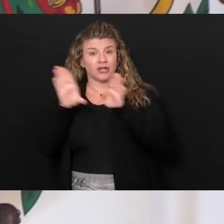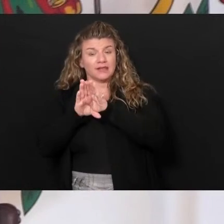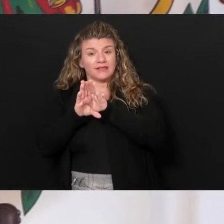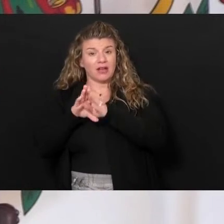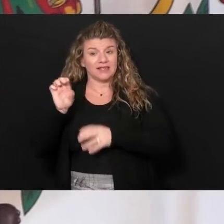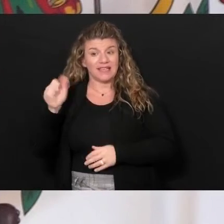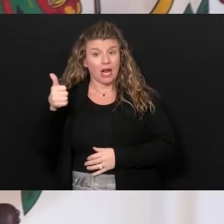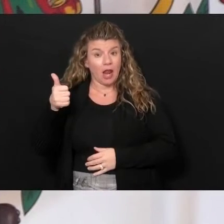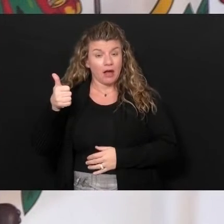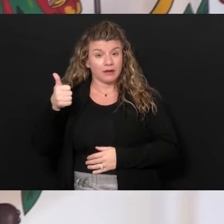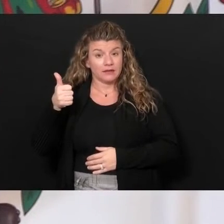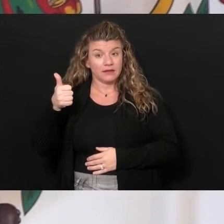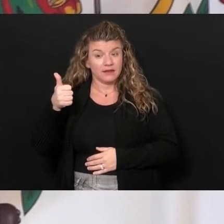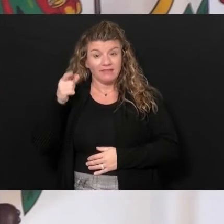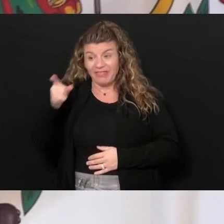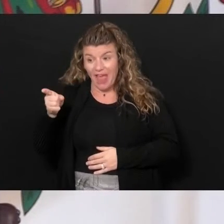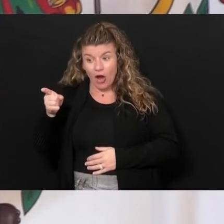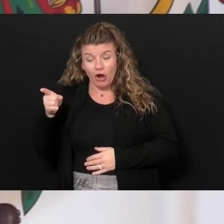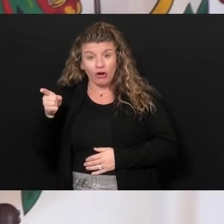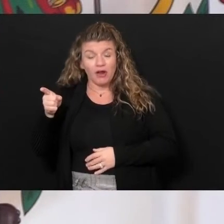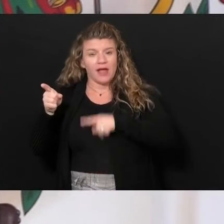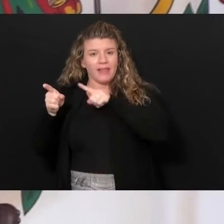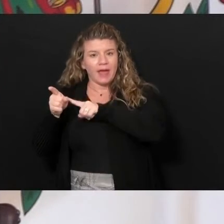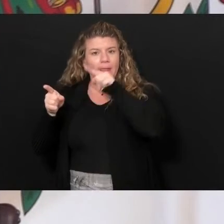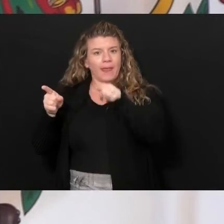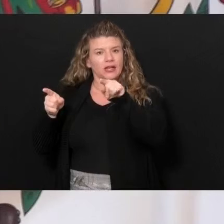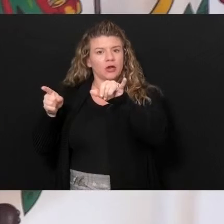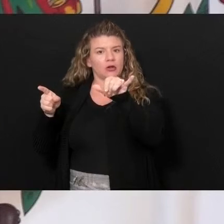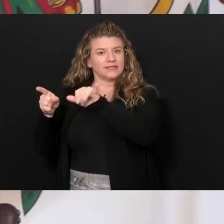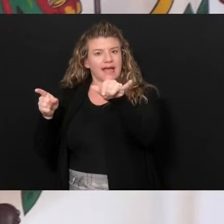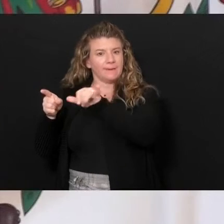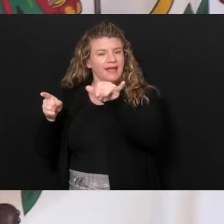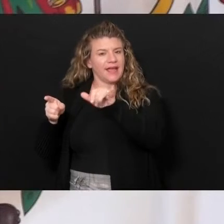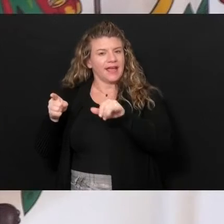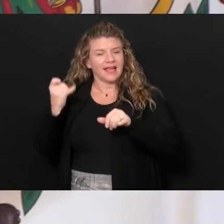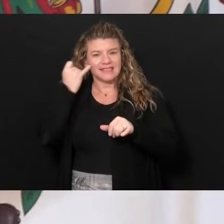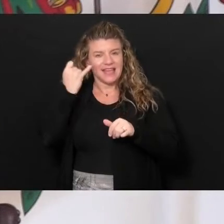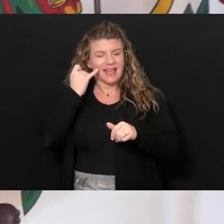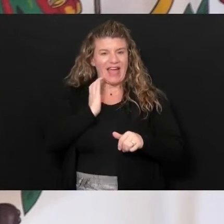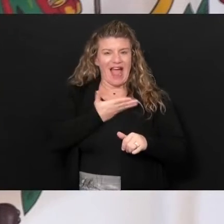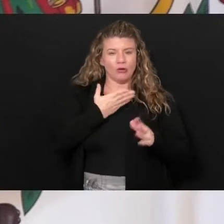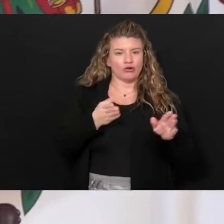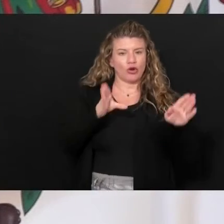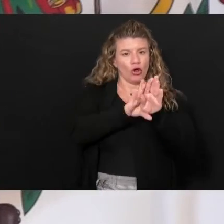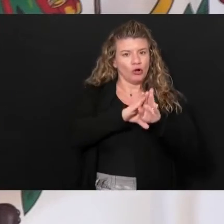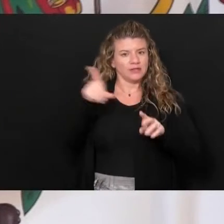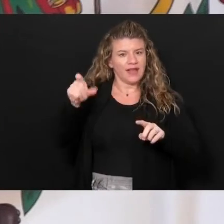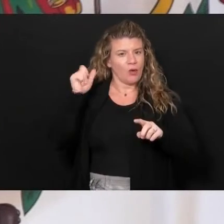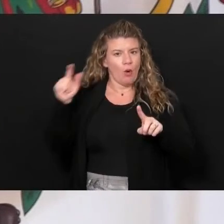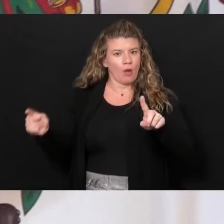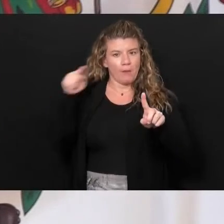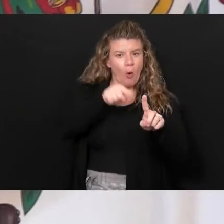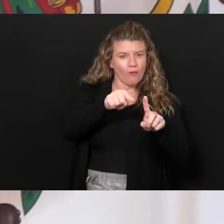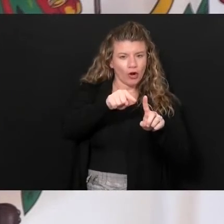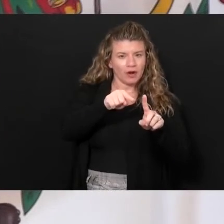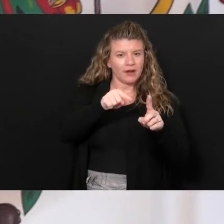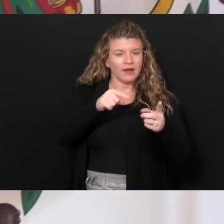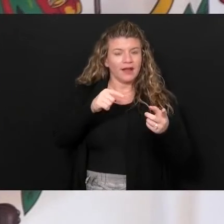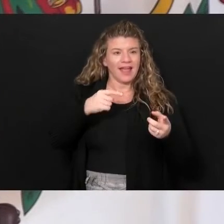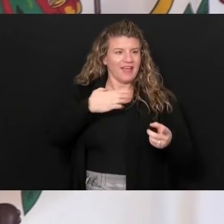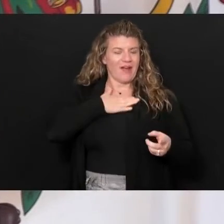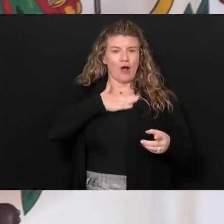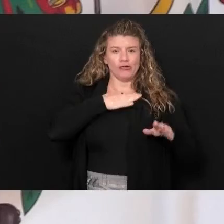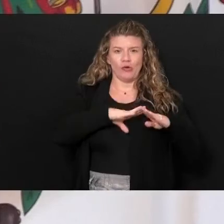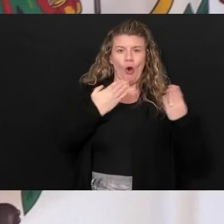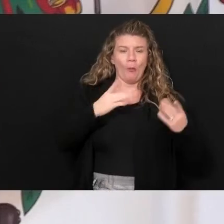10 o'clock and people from that state, you know, coming over to our bar and everything that may stay open until 2 o'clock in